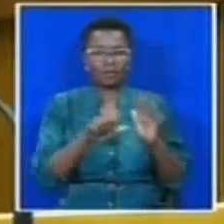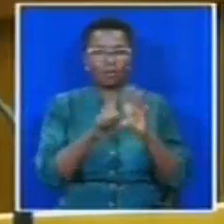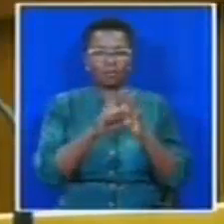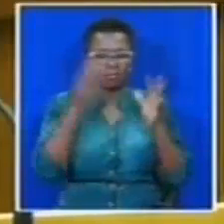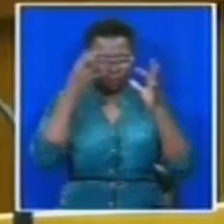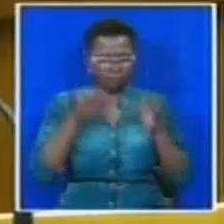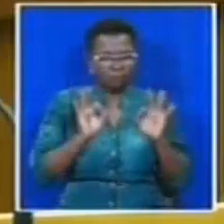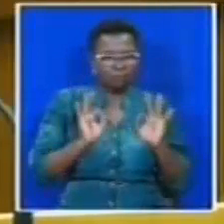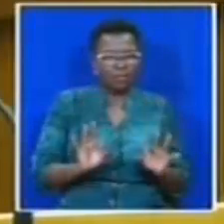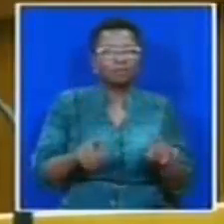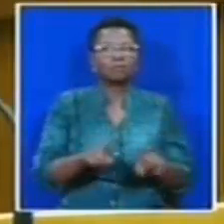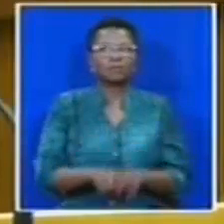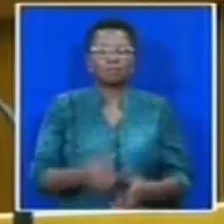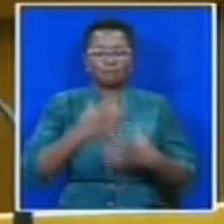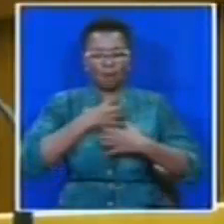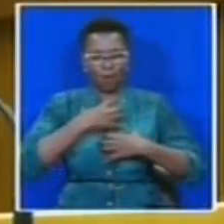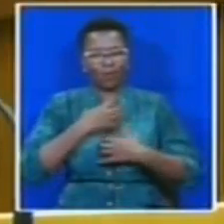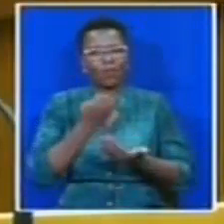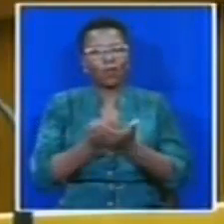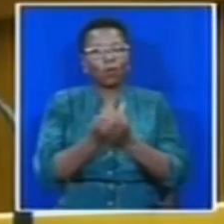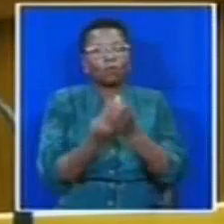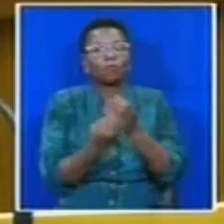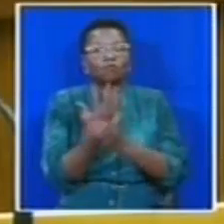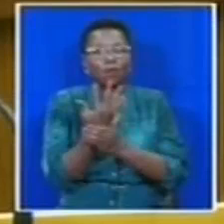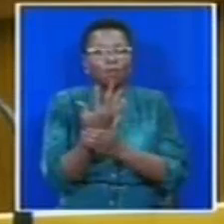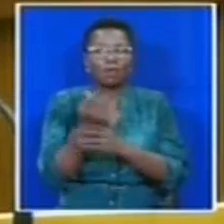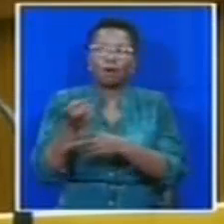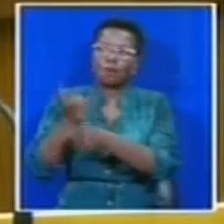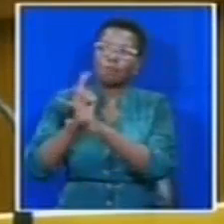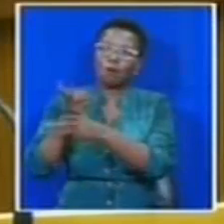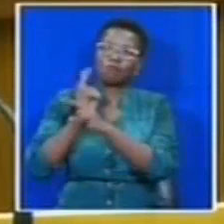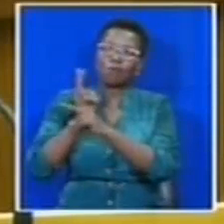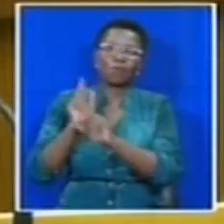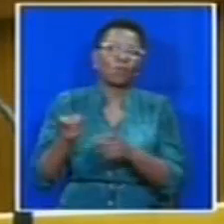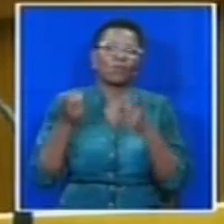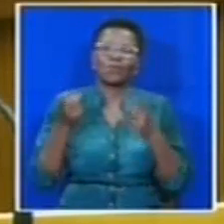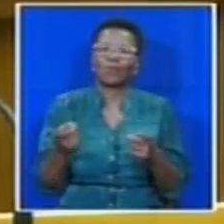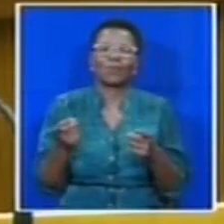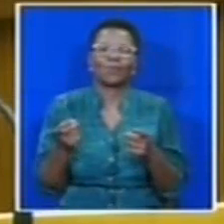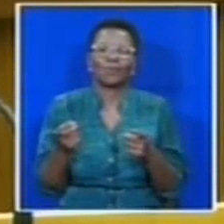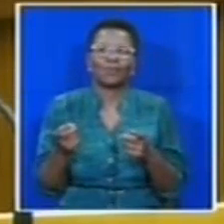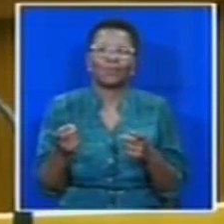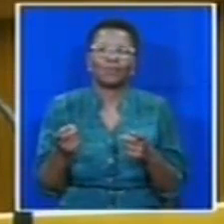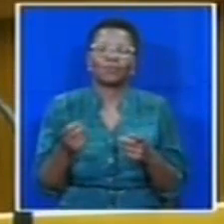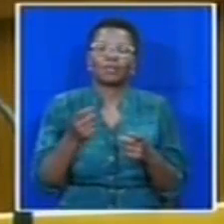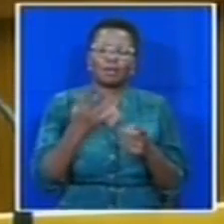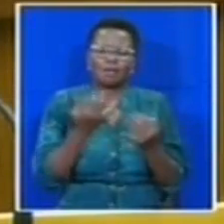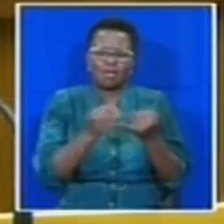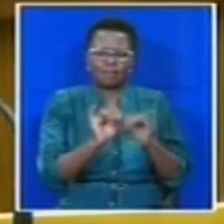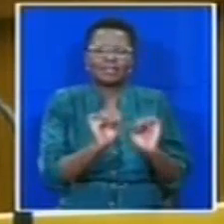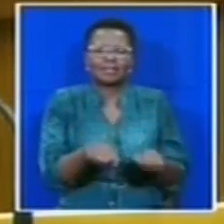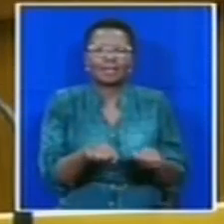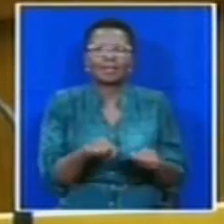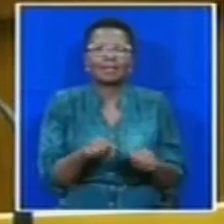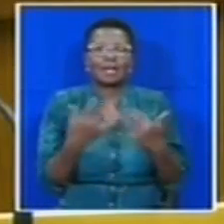impetus to our own economic recovery, we can avoid the loss of fiscal sovereignty. I just want to pause for a moment. One of the